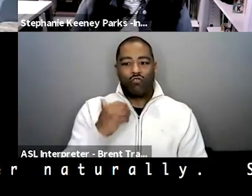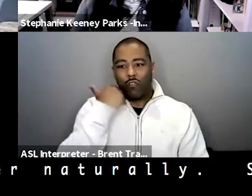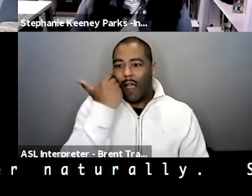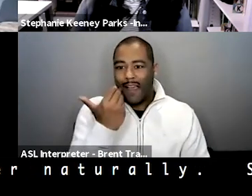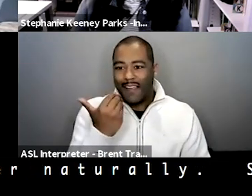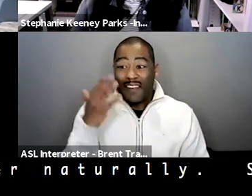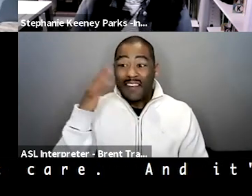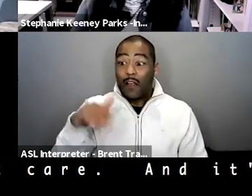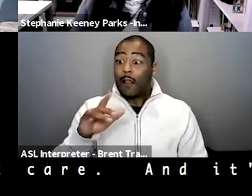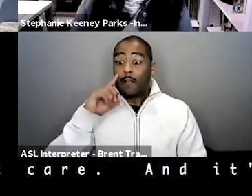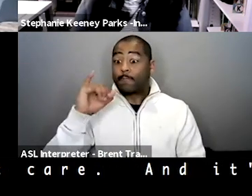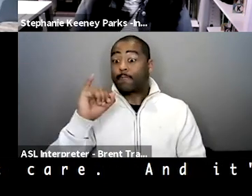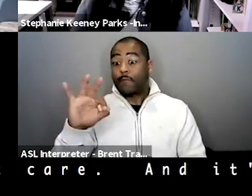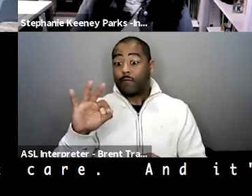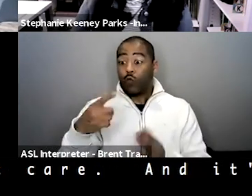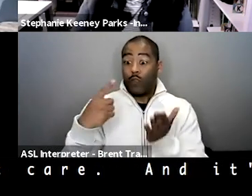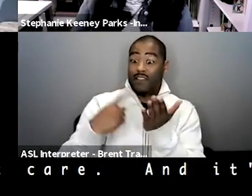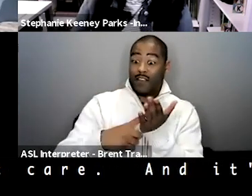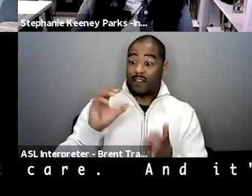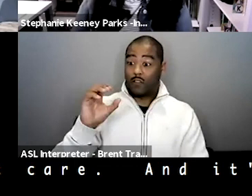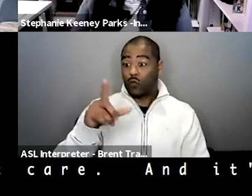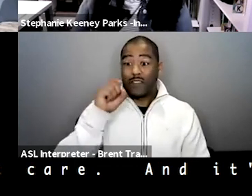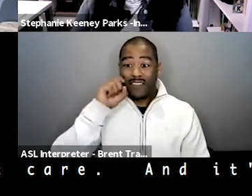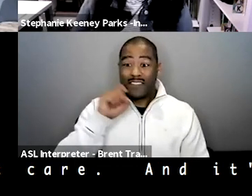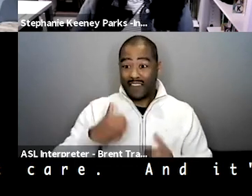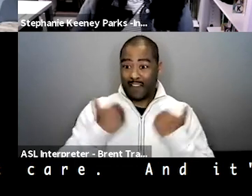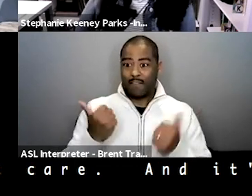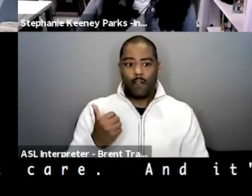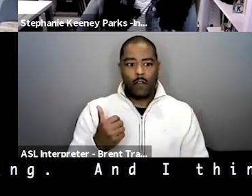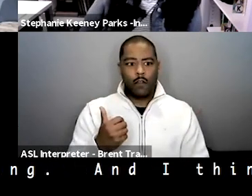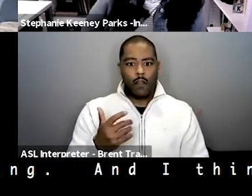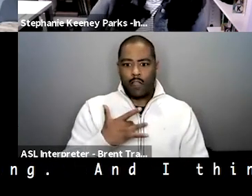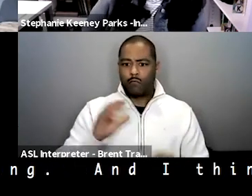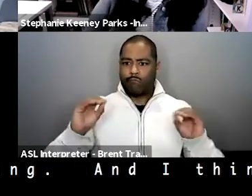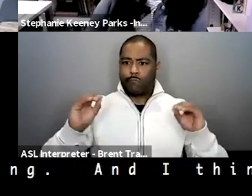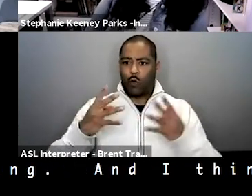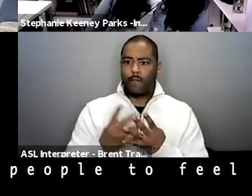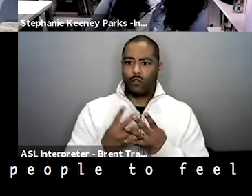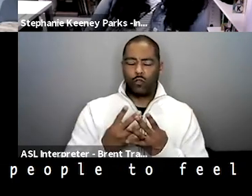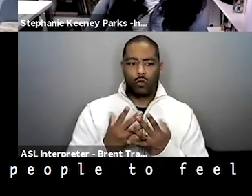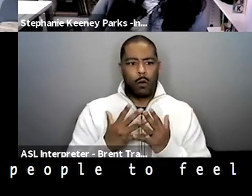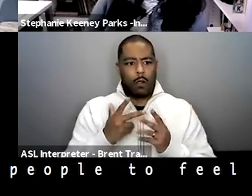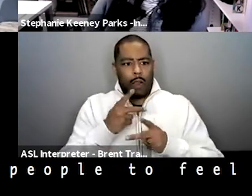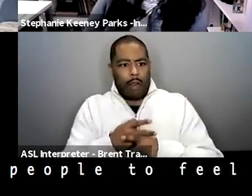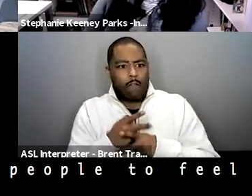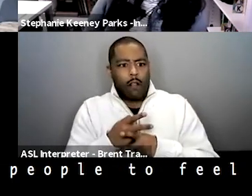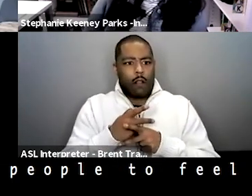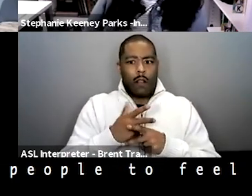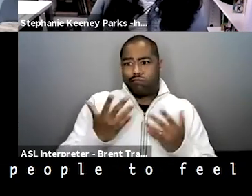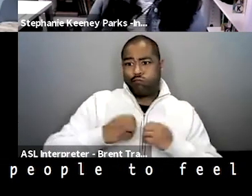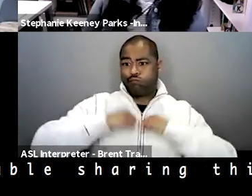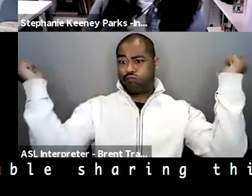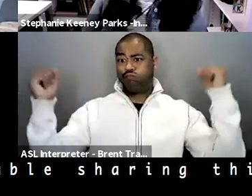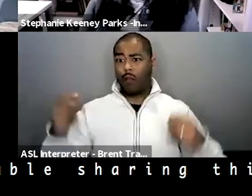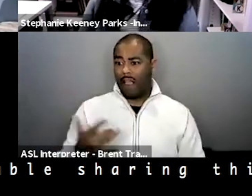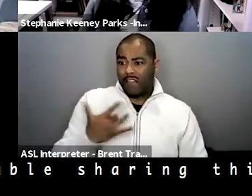filter naturally. So I just kind of don't care. And it's very liberating. And I think it